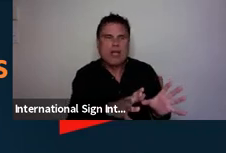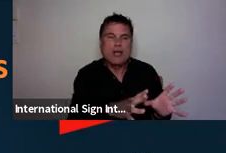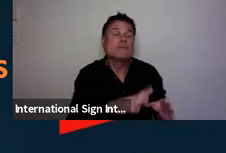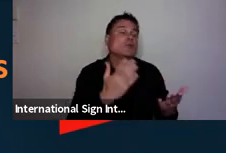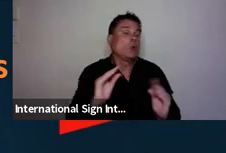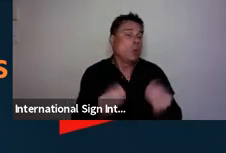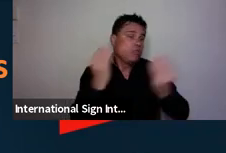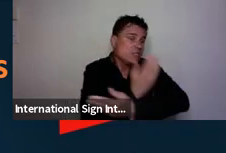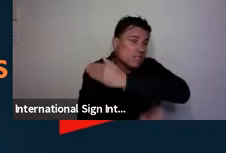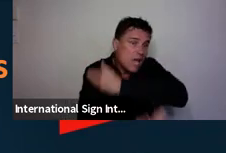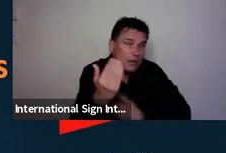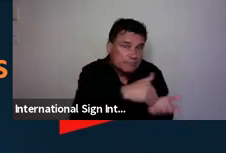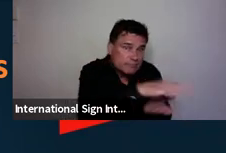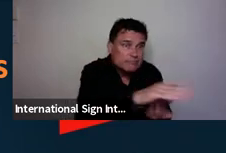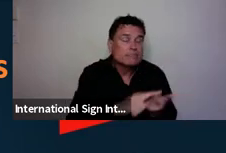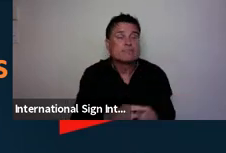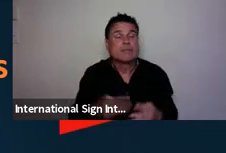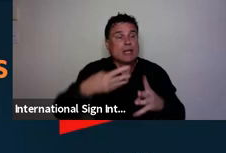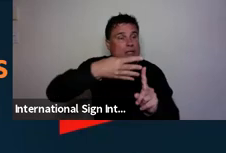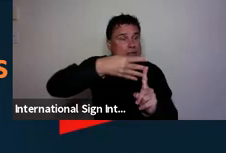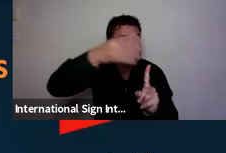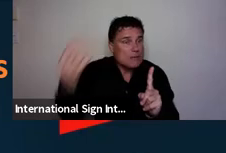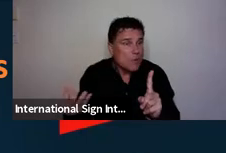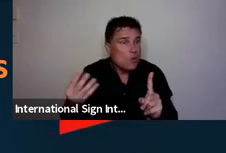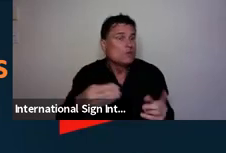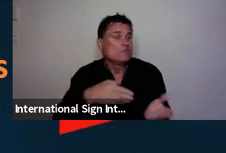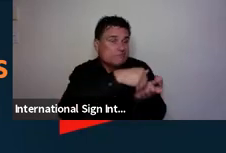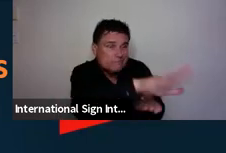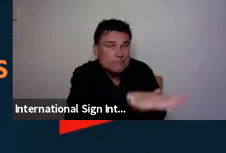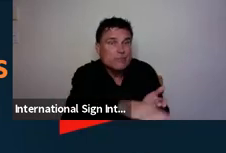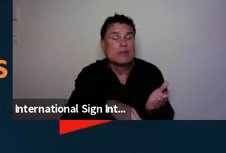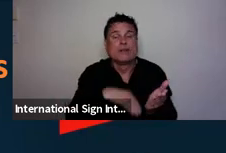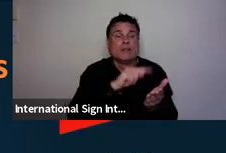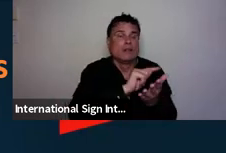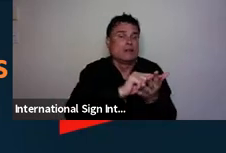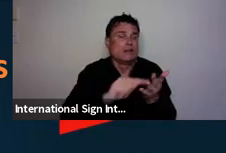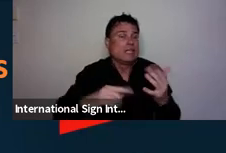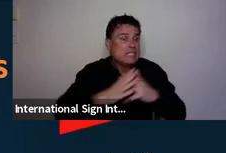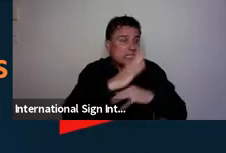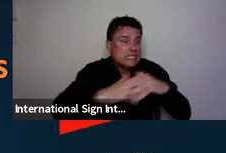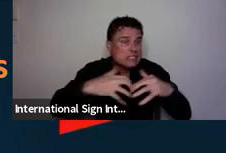youth, youth that are in indigenous communities, et cetera.